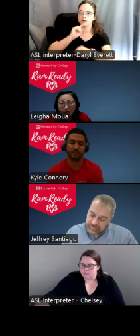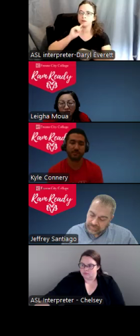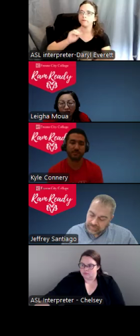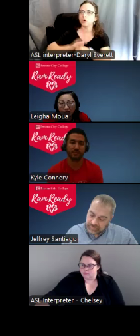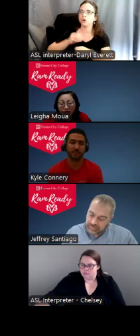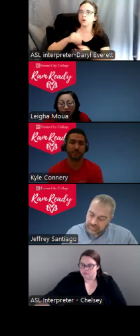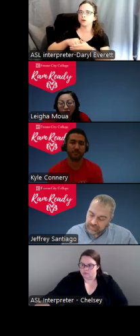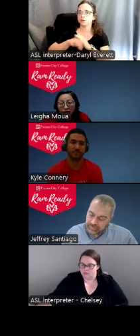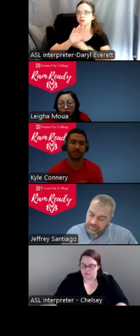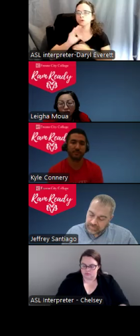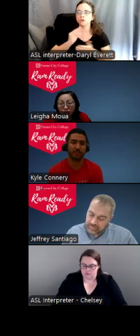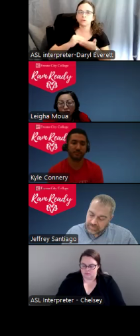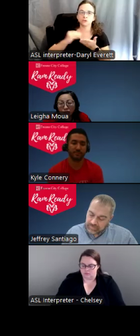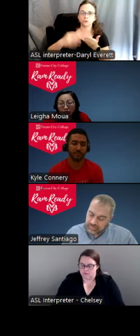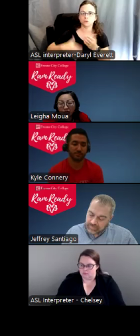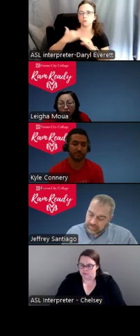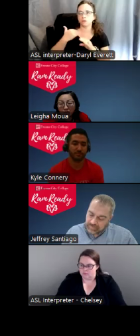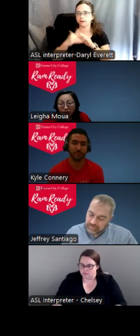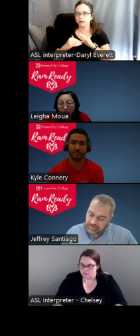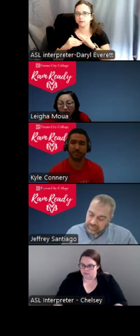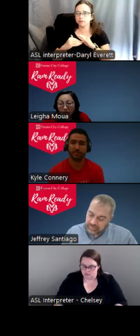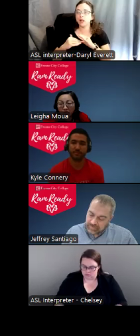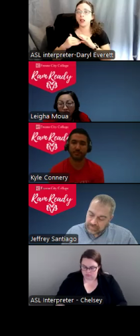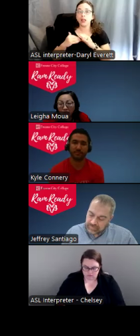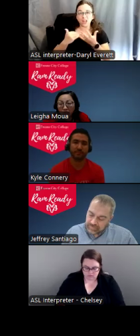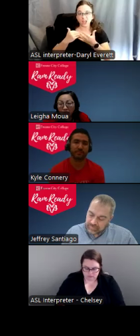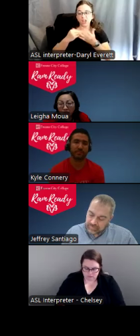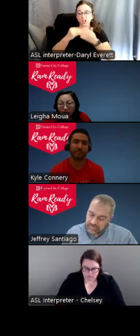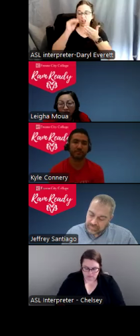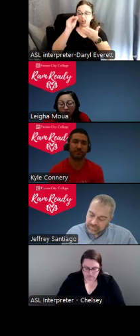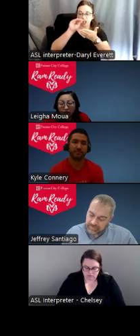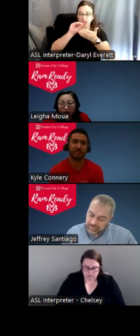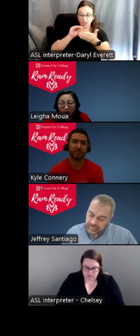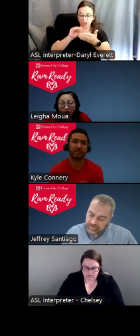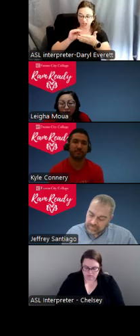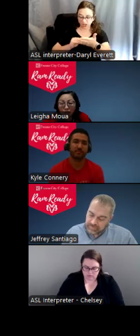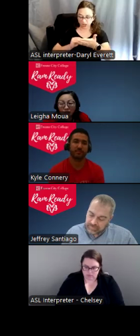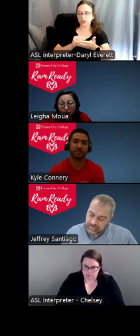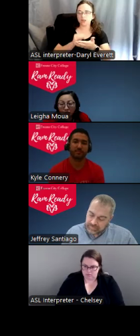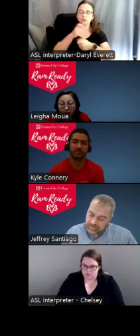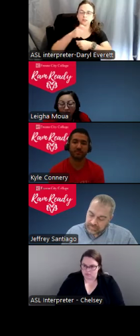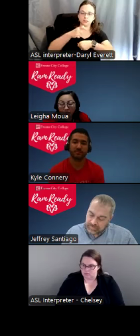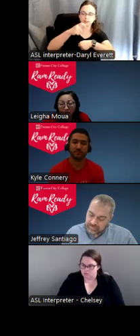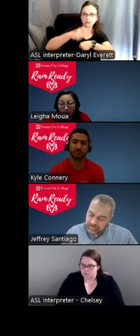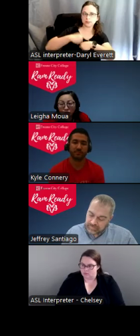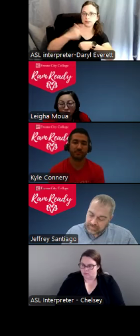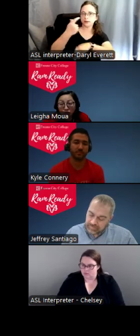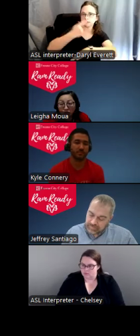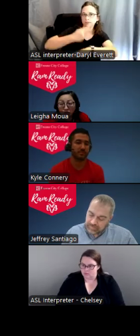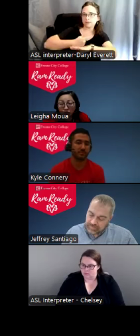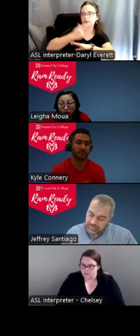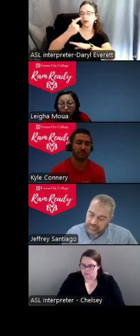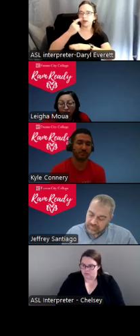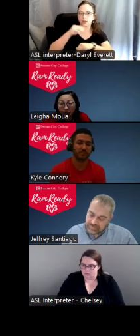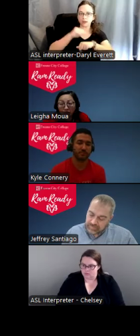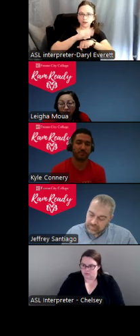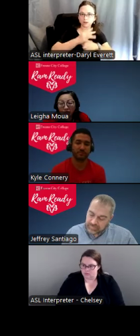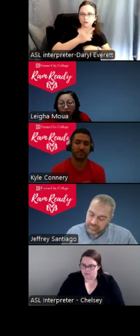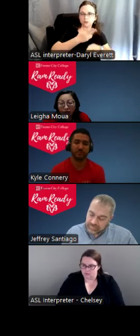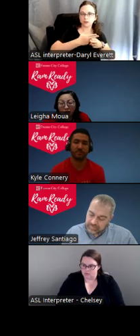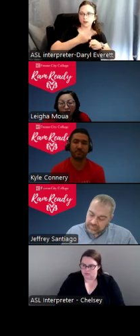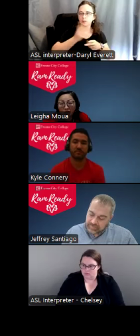times, the date, who you're meeting with, the counselor that you're meeting with, where it's located. So if you choose a Zoom